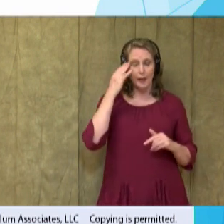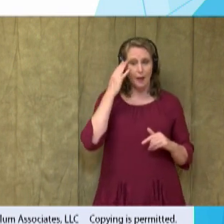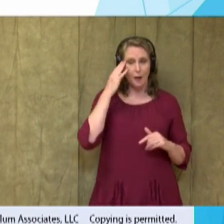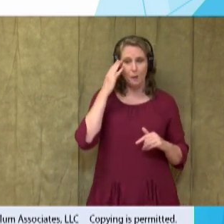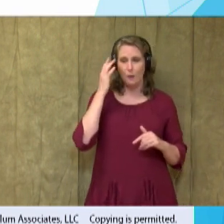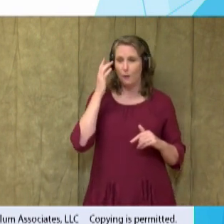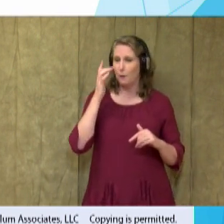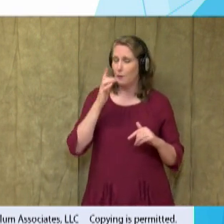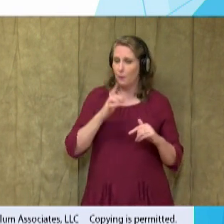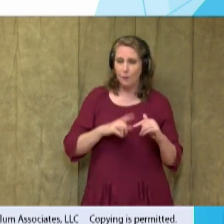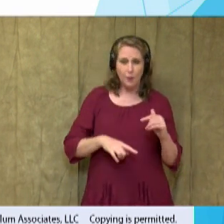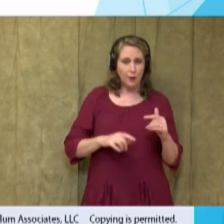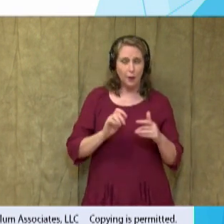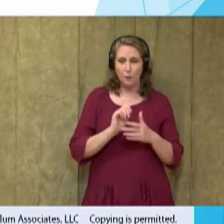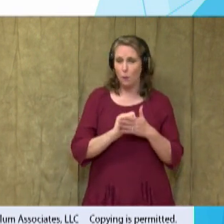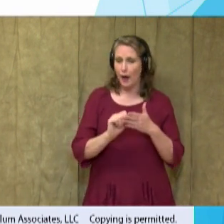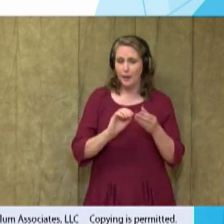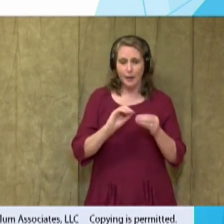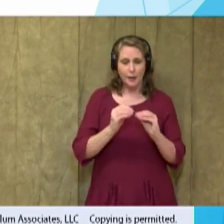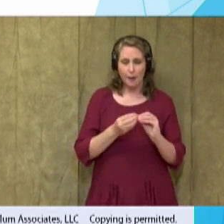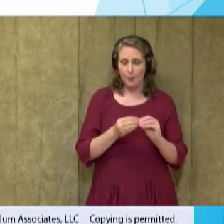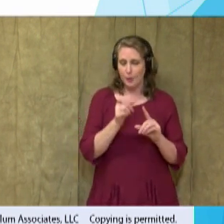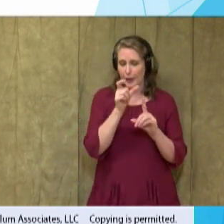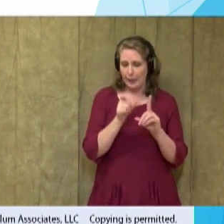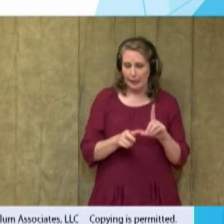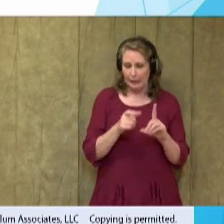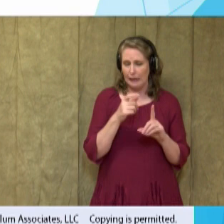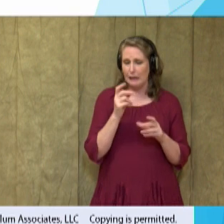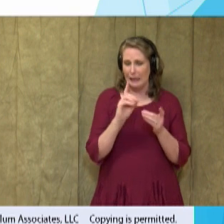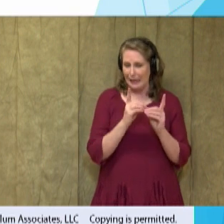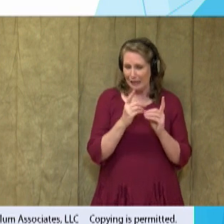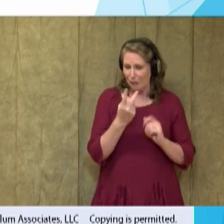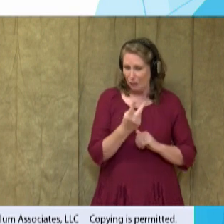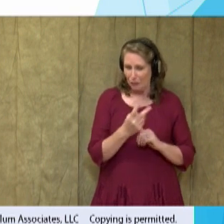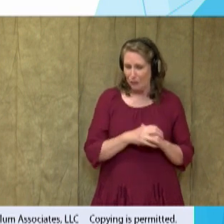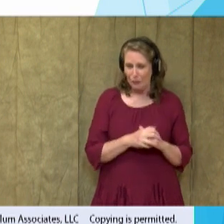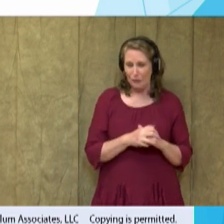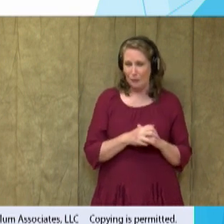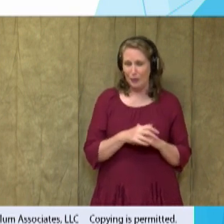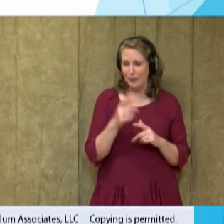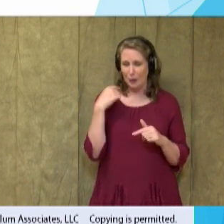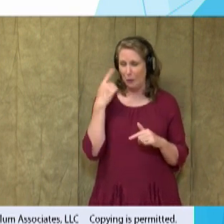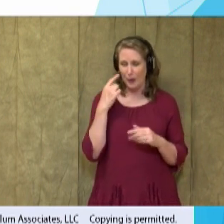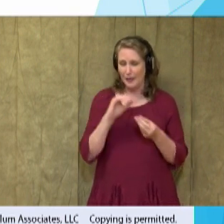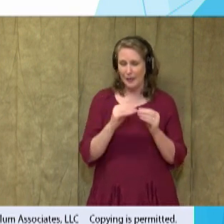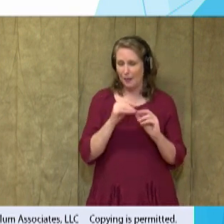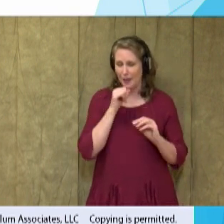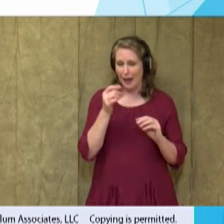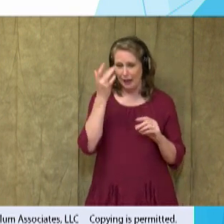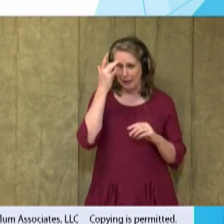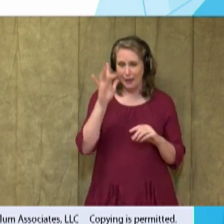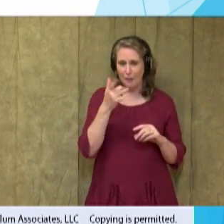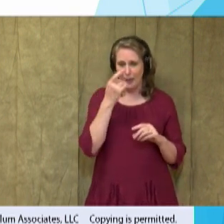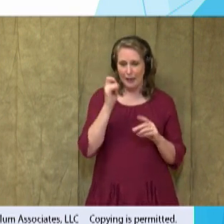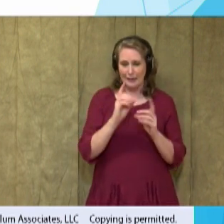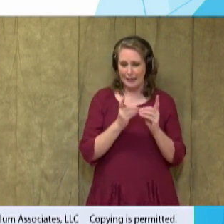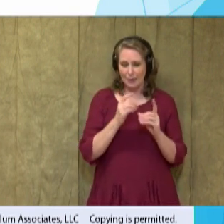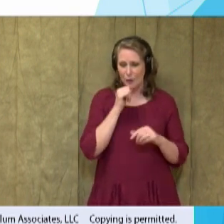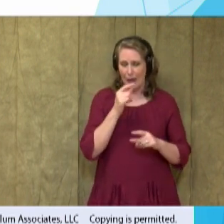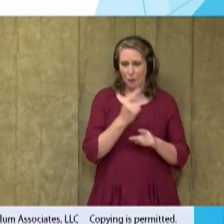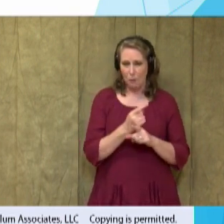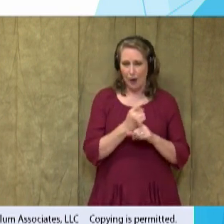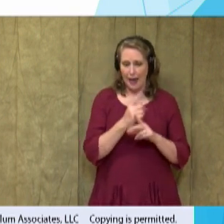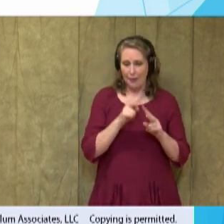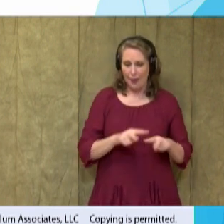could not put those numbers like that in one number. We would have had a crazy number that it didn't make sense because the digits wouldn't have been right.